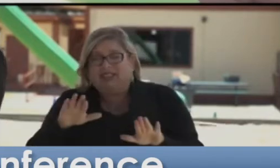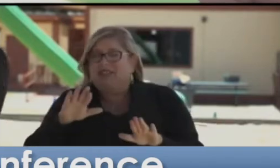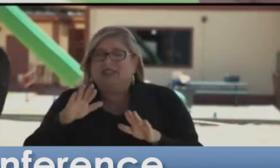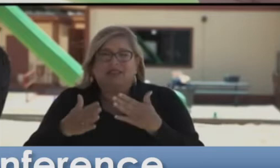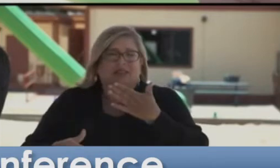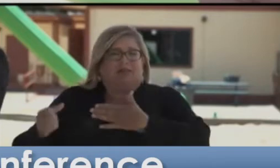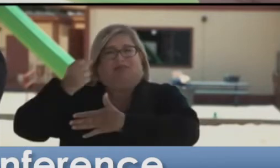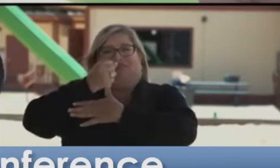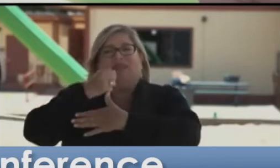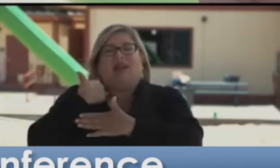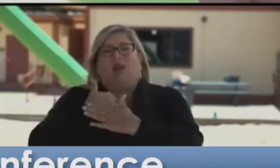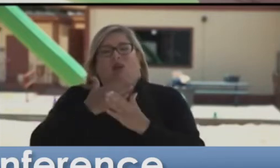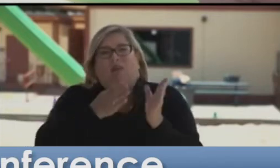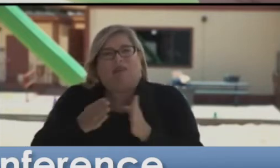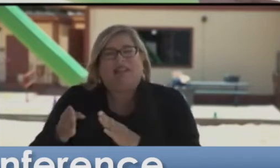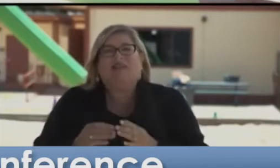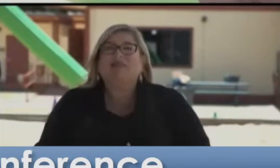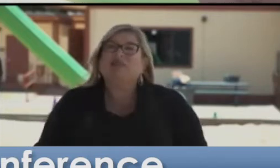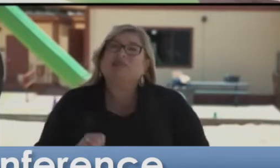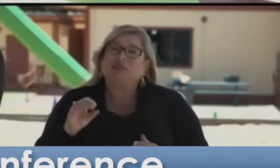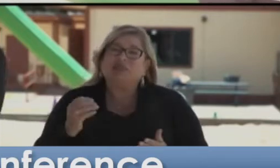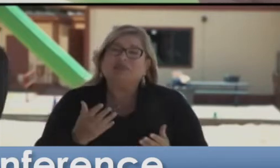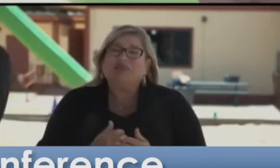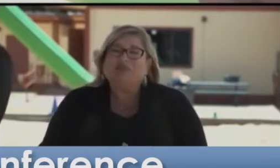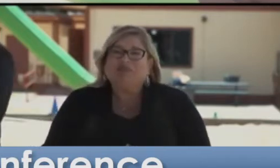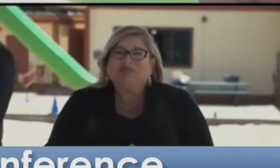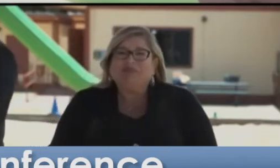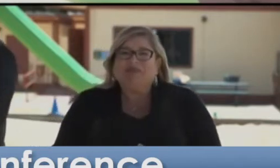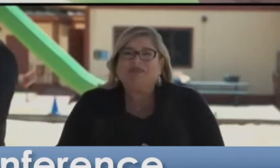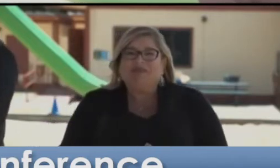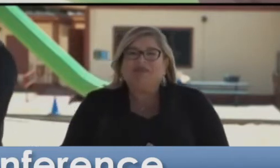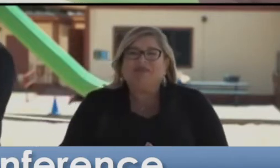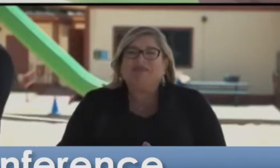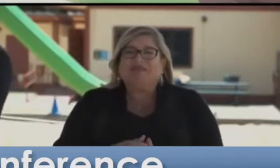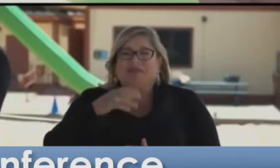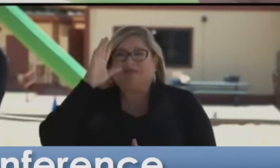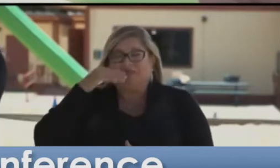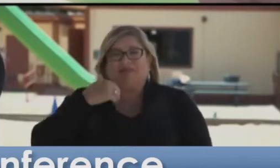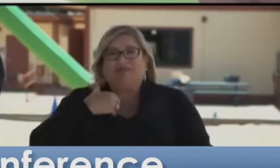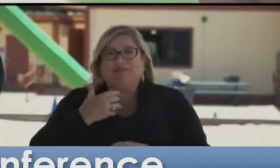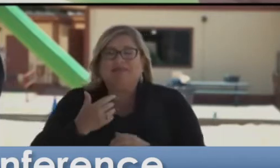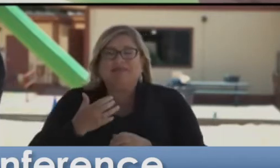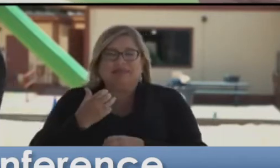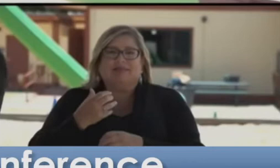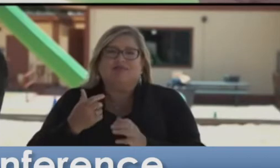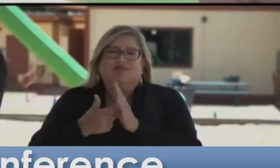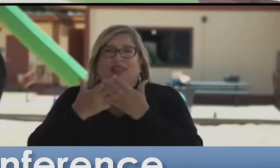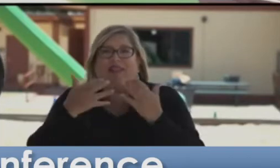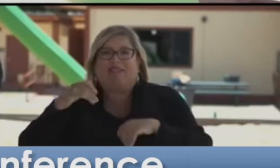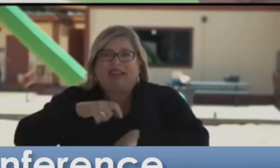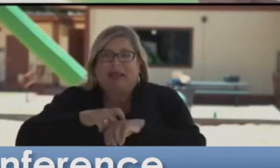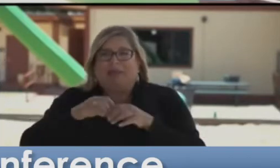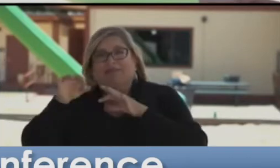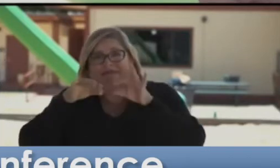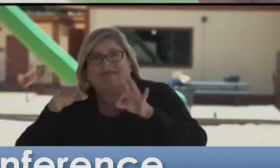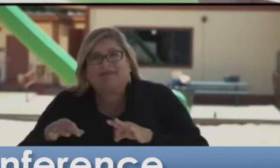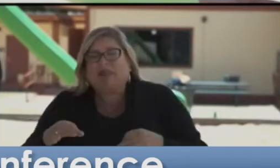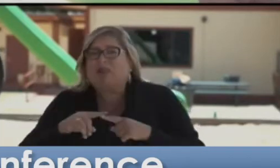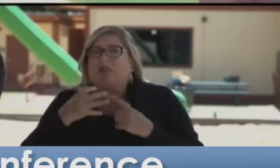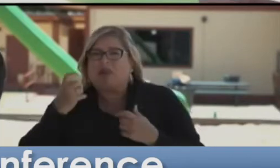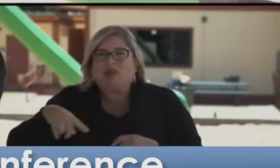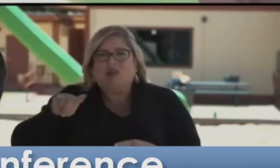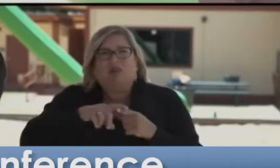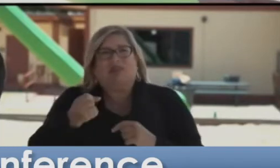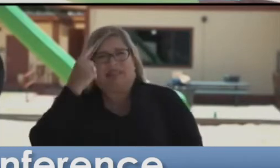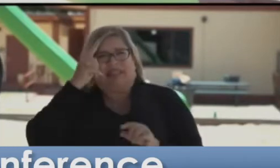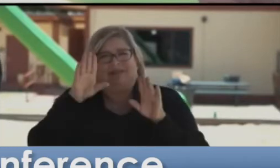agenda. So forgive me again for all the time, but I wanted folks to understand the attention we're placing on these